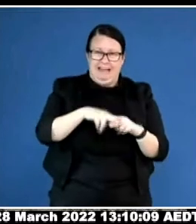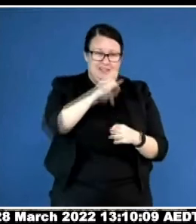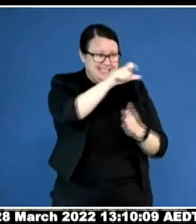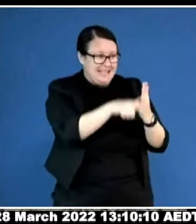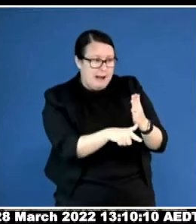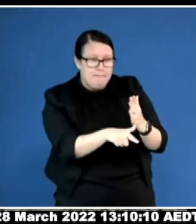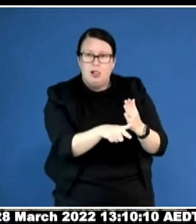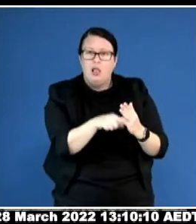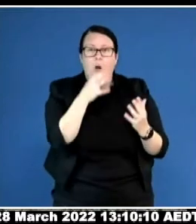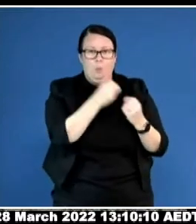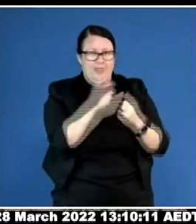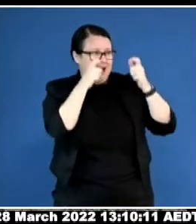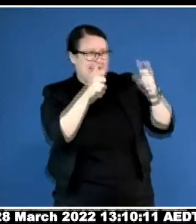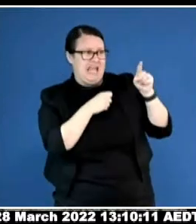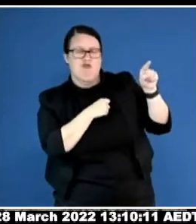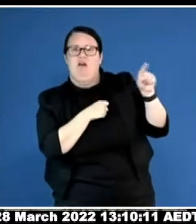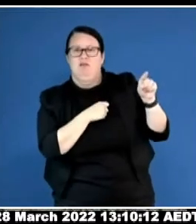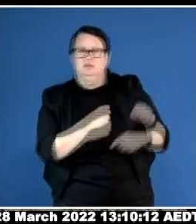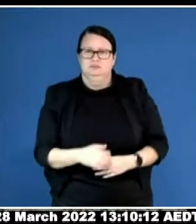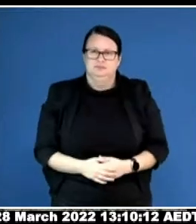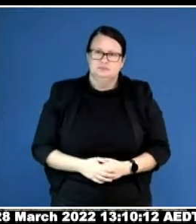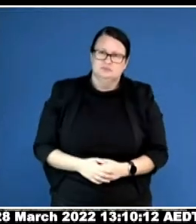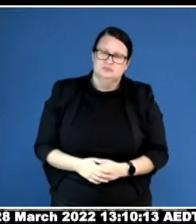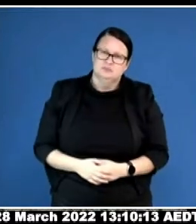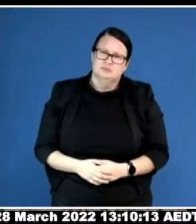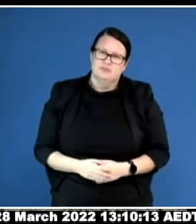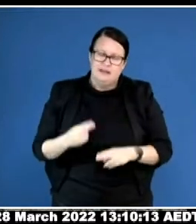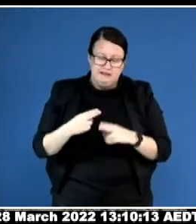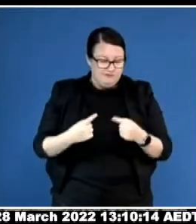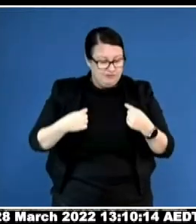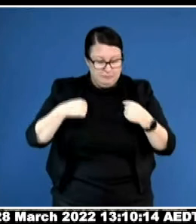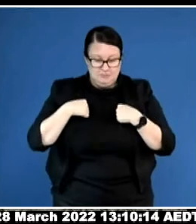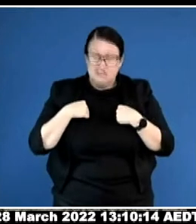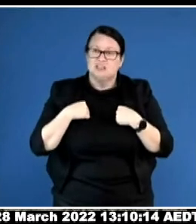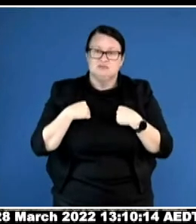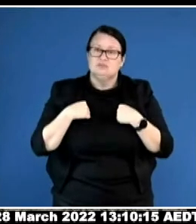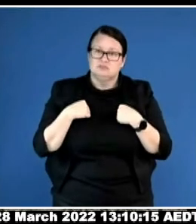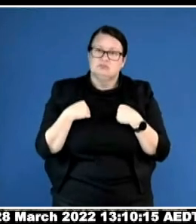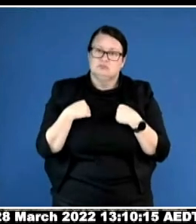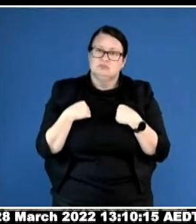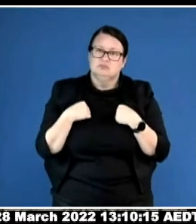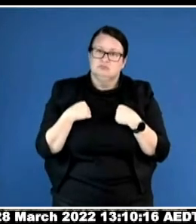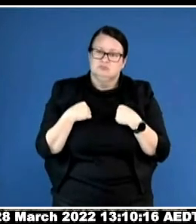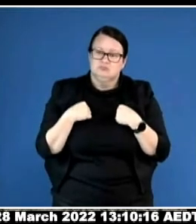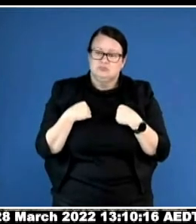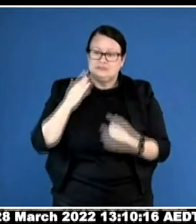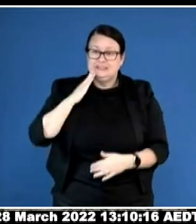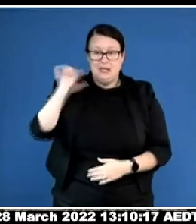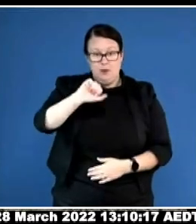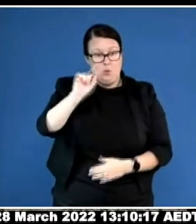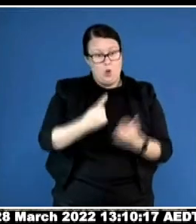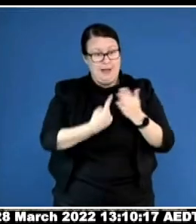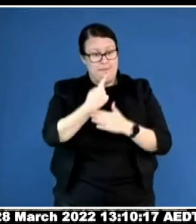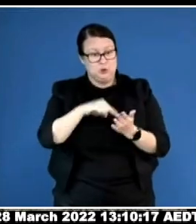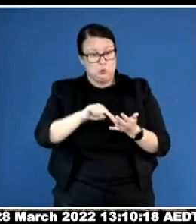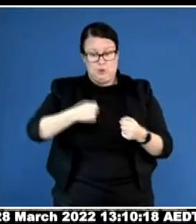is involved. And that, for me, has put me in a position where no matter what happens to me moving forward,